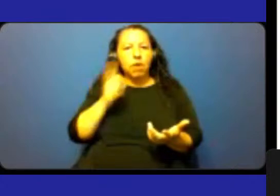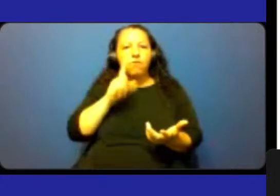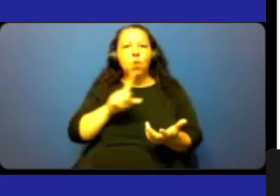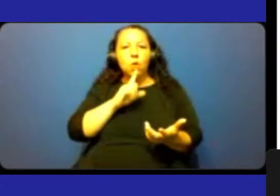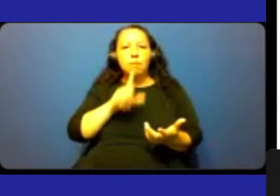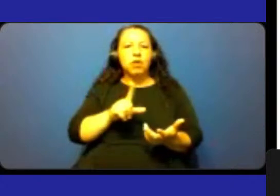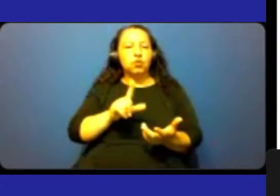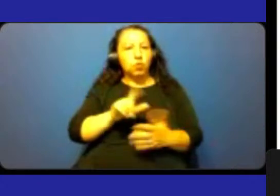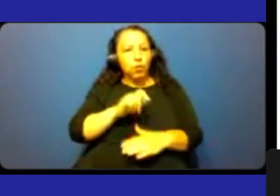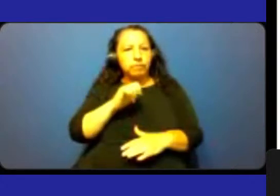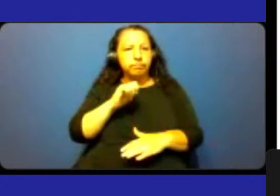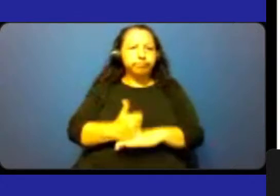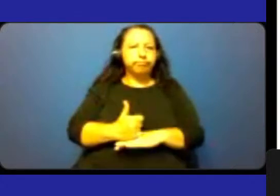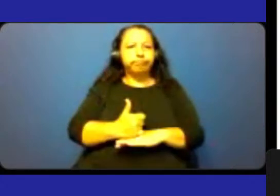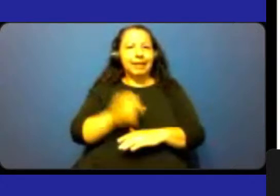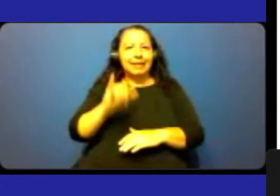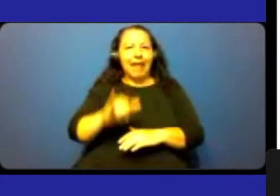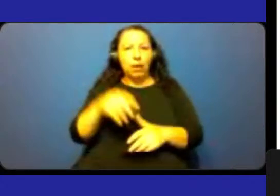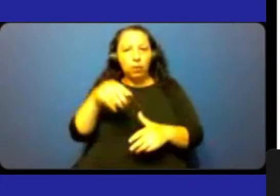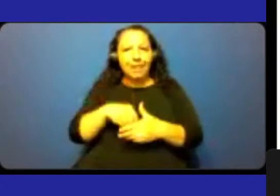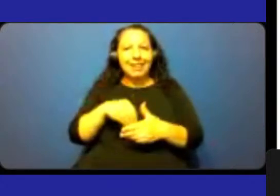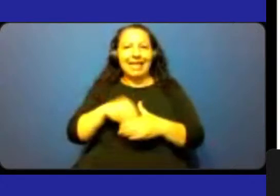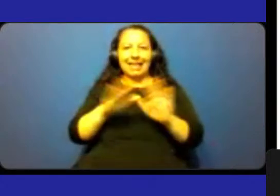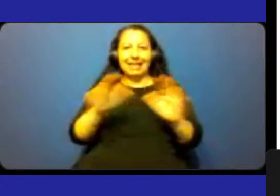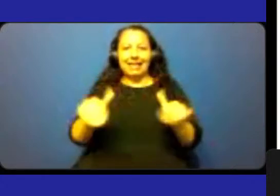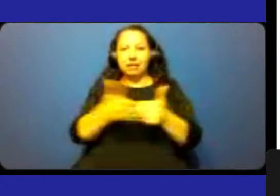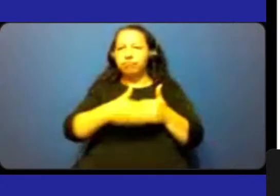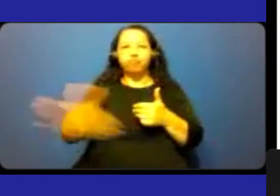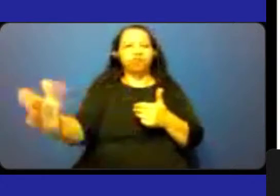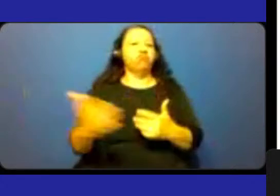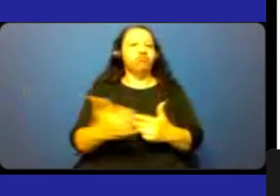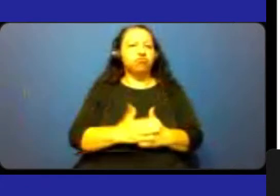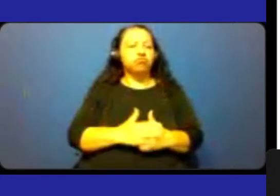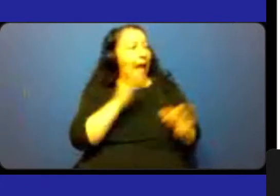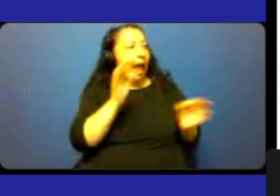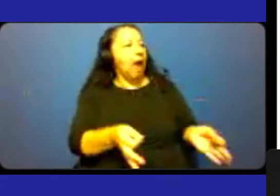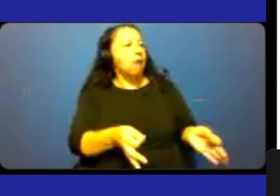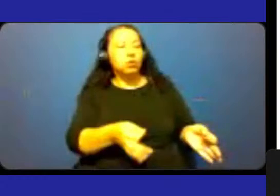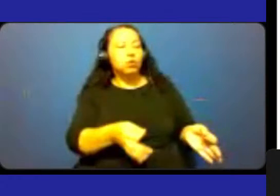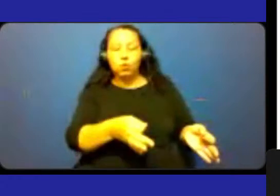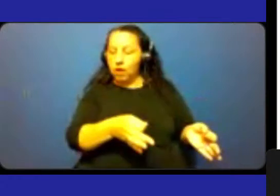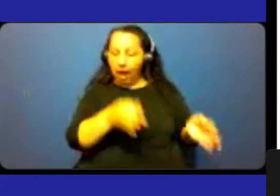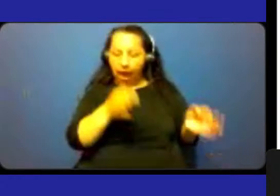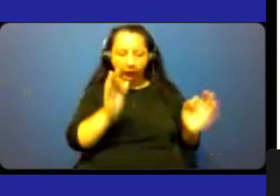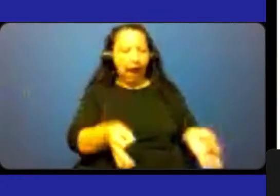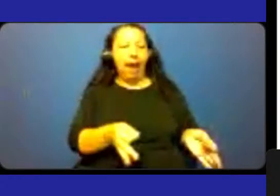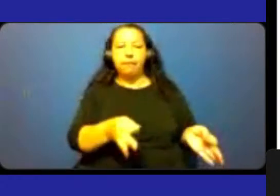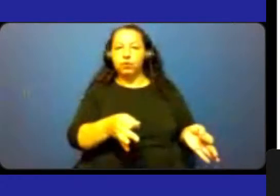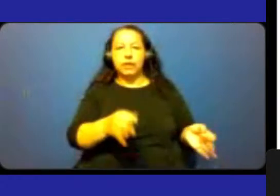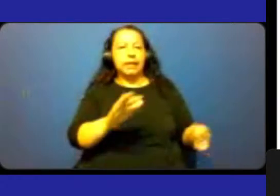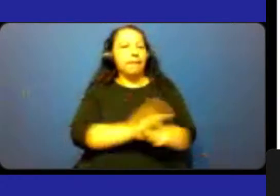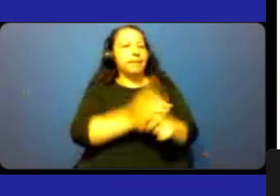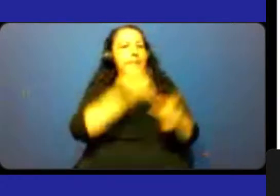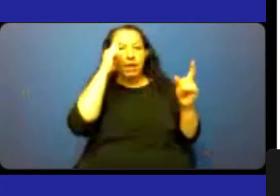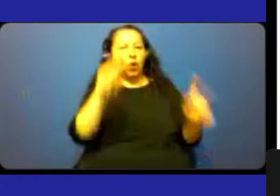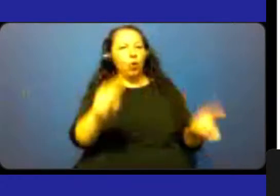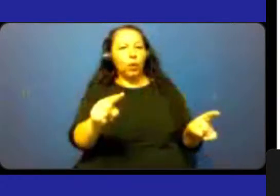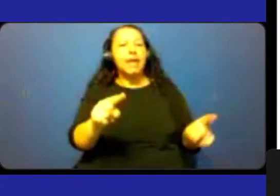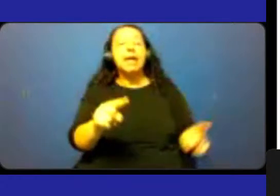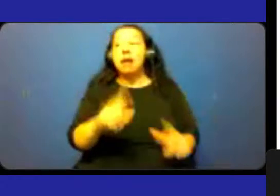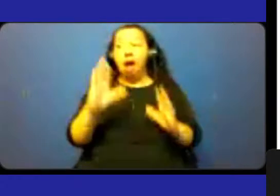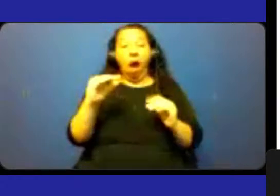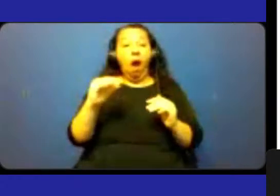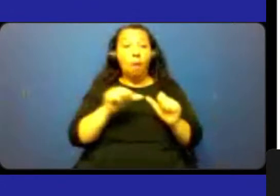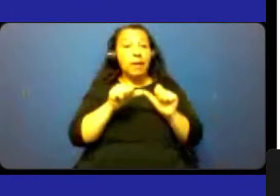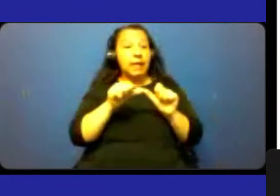cementing this into the system now. Absolutely, totally agree, and I hope it stays elevated, right?